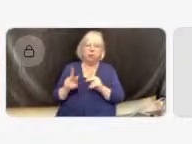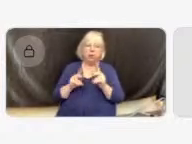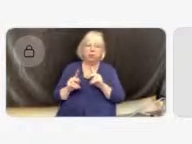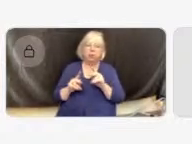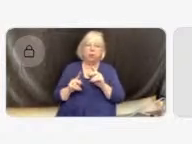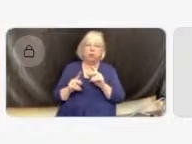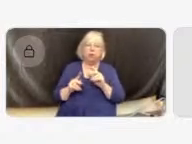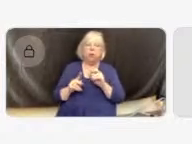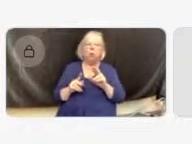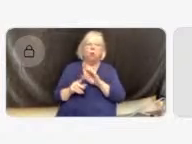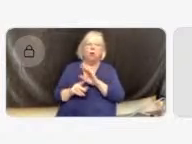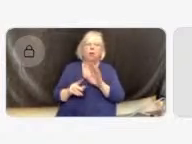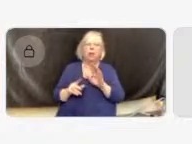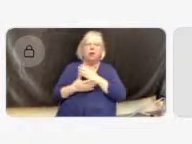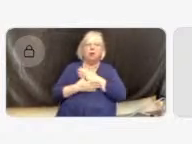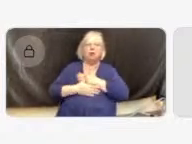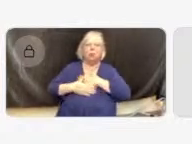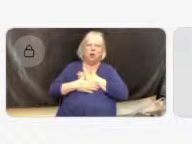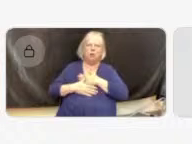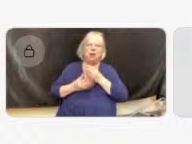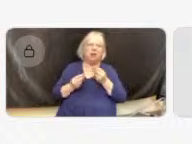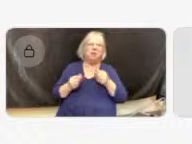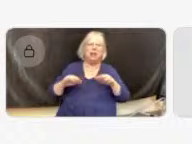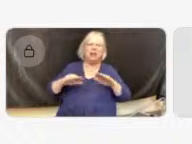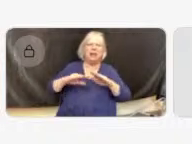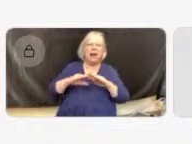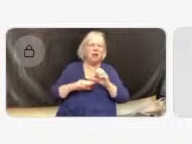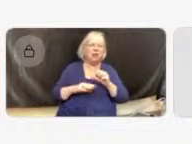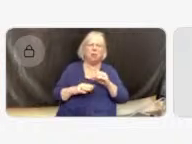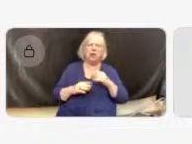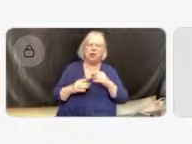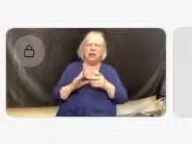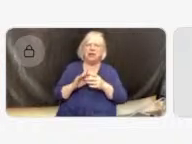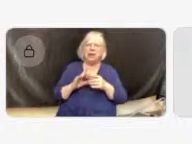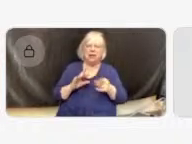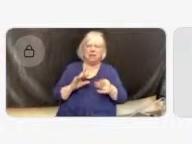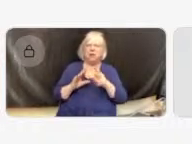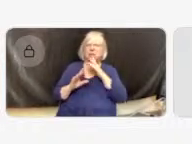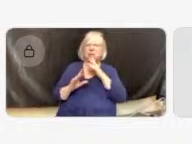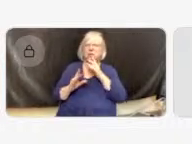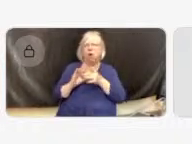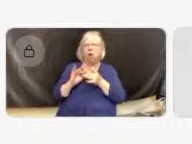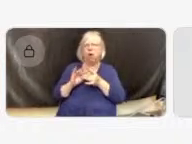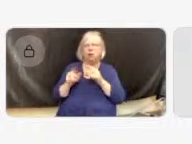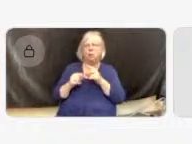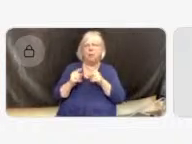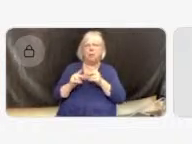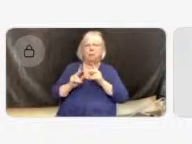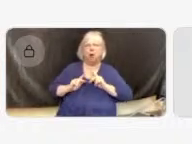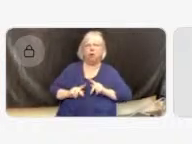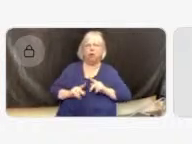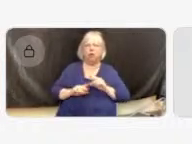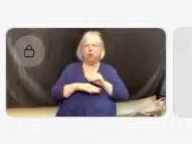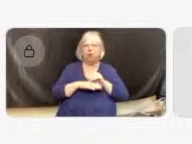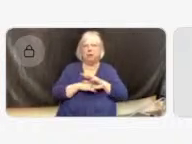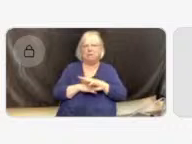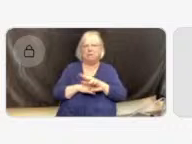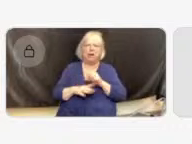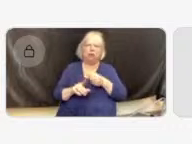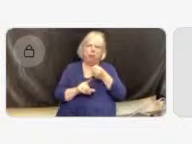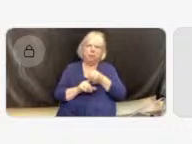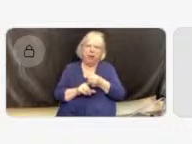their enjoyment of the land. So it even talks about personal effects or impact